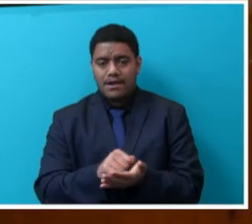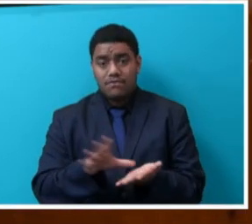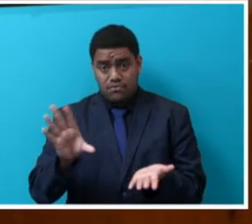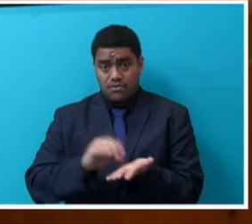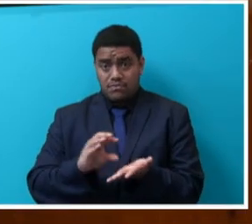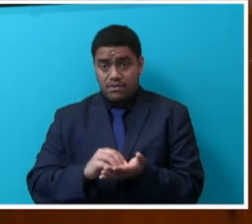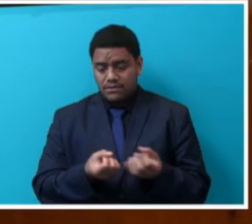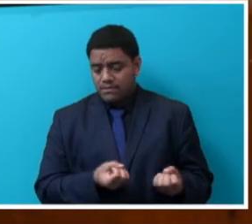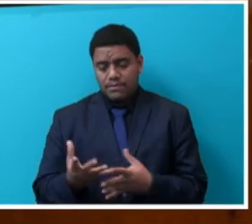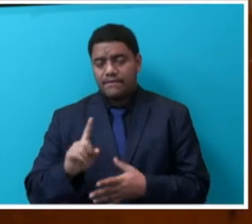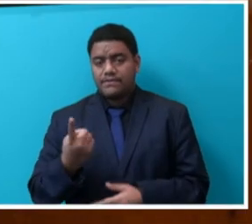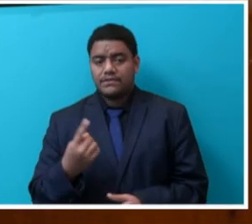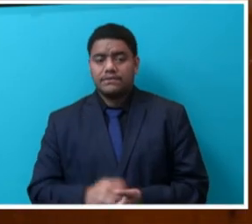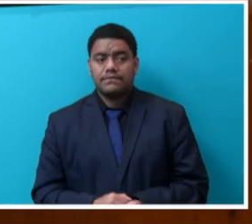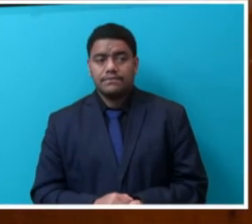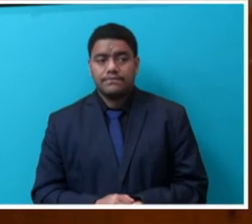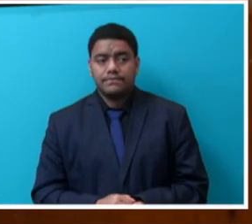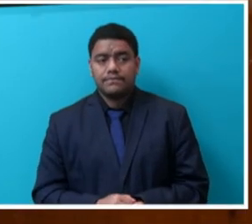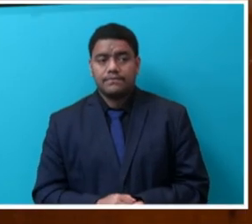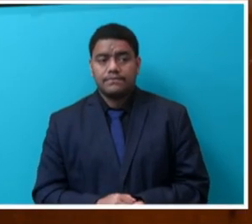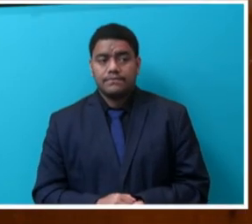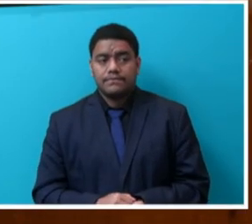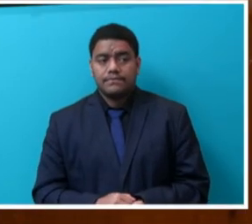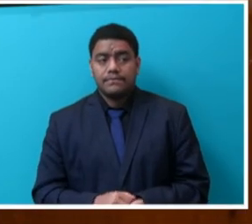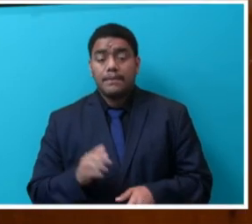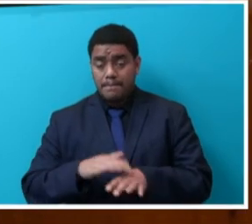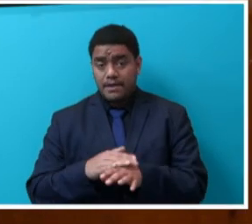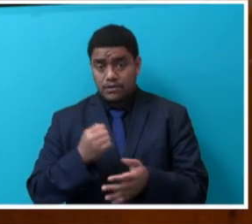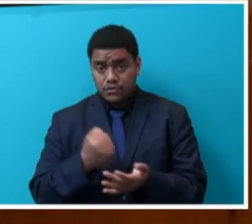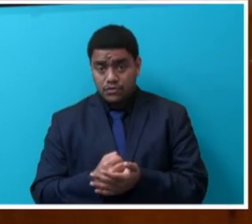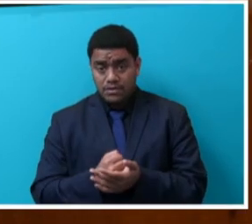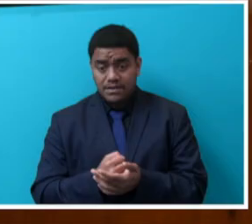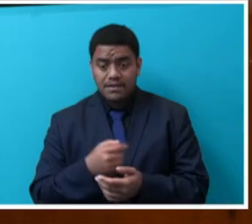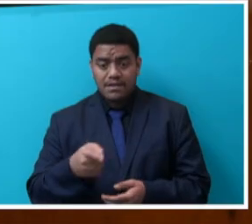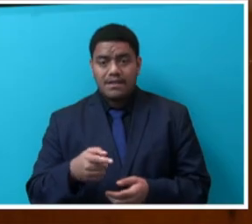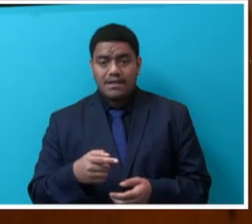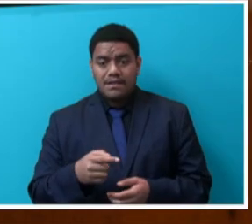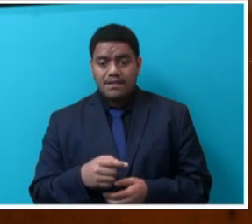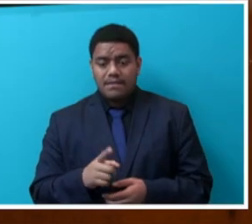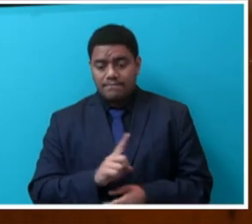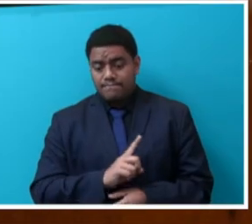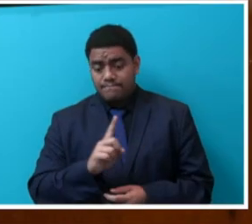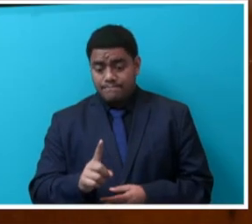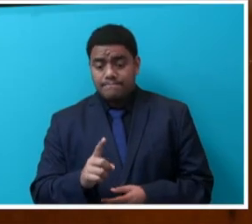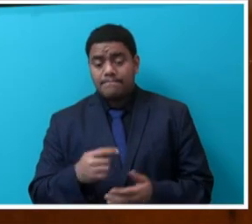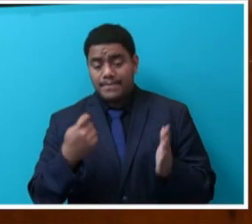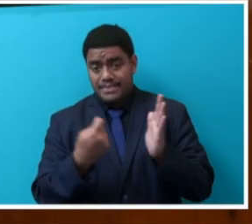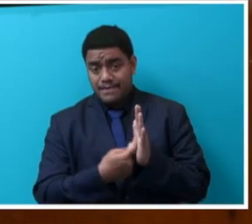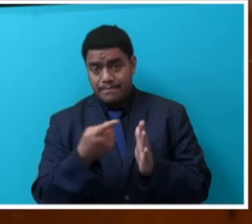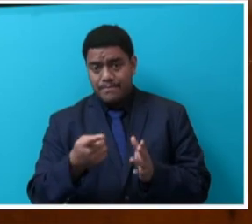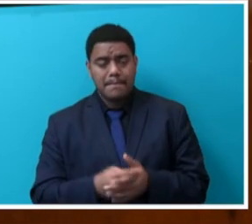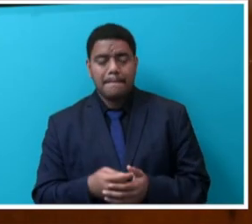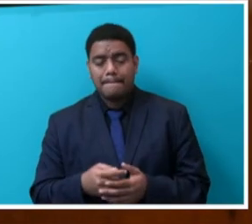submitted. This measure ensures that passengers do not lose their stored value in cases